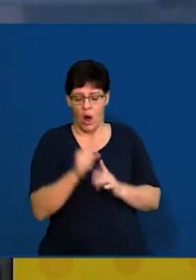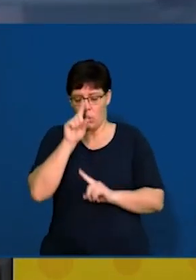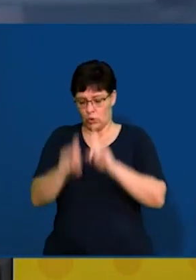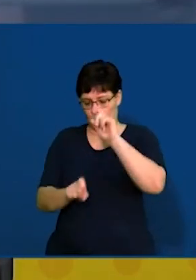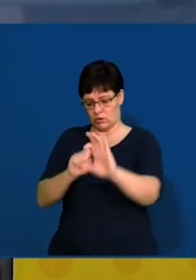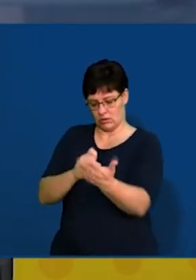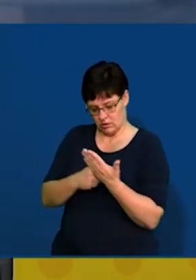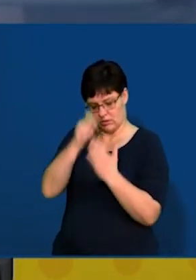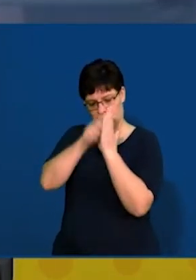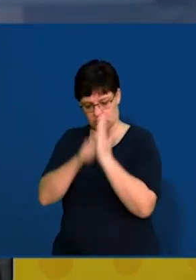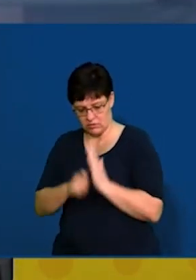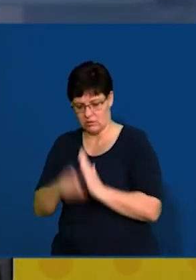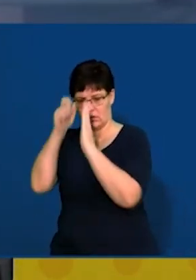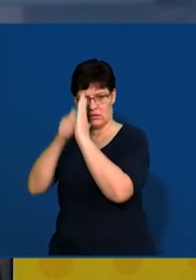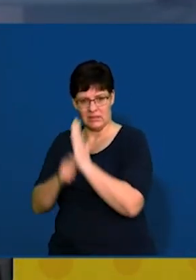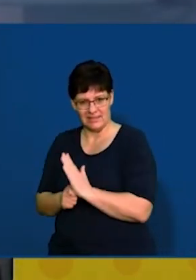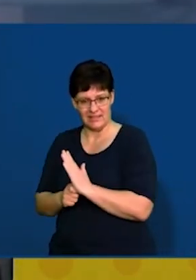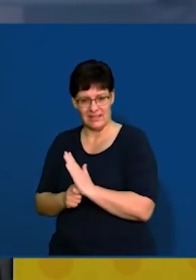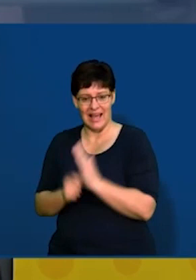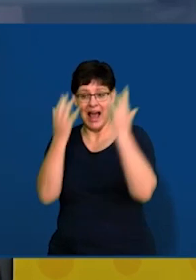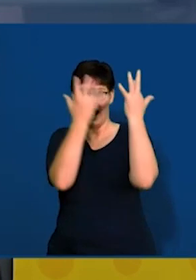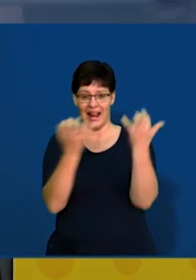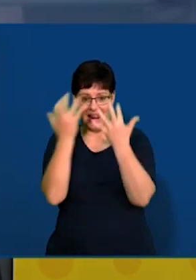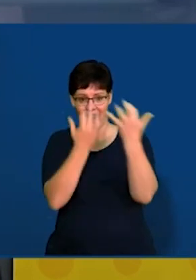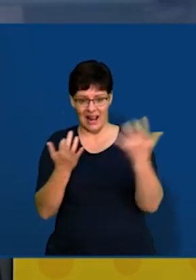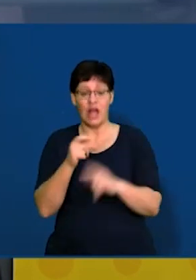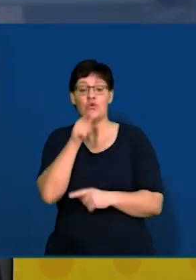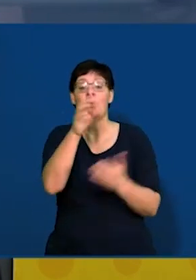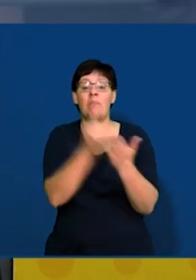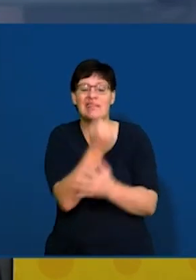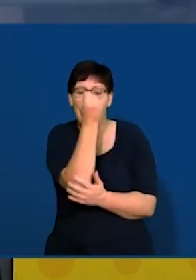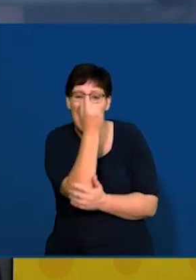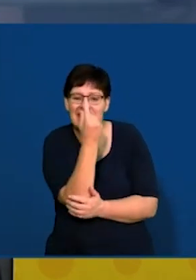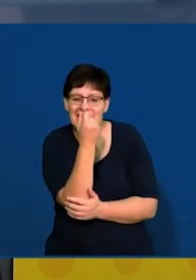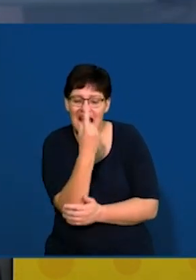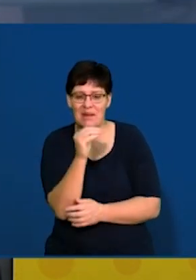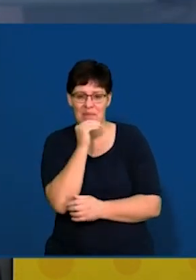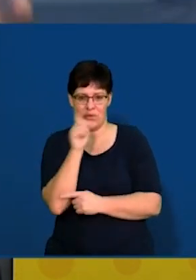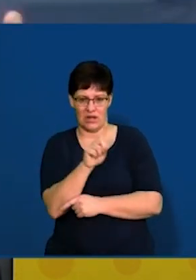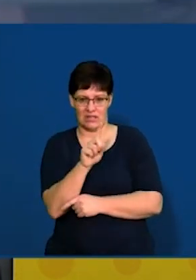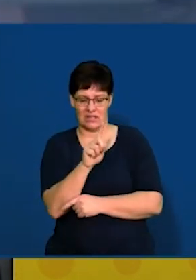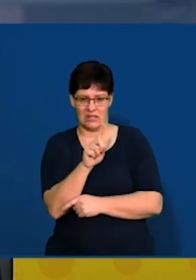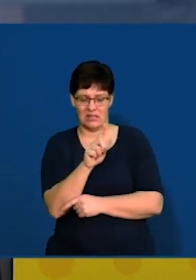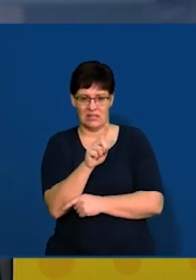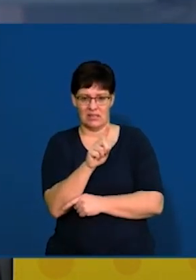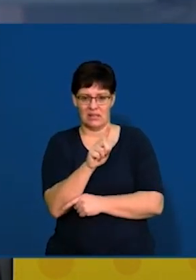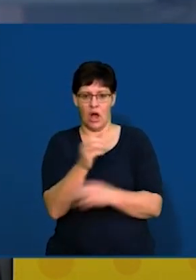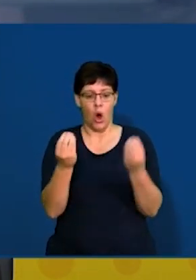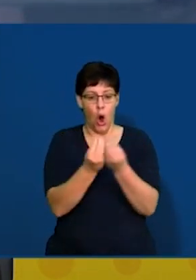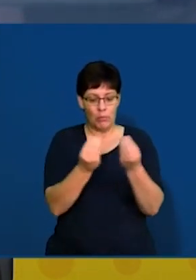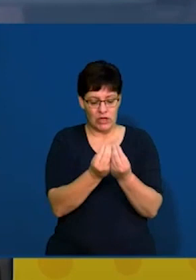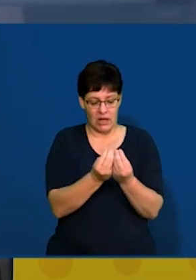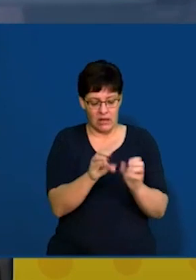realize there's not so much of the calculations. It's about the understanding. You talk about an object of mass m. It's moving at a